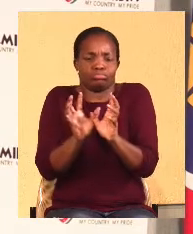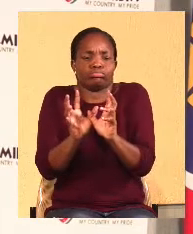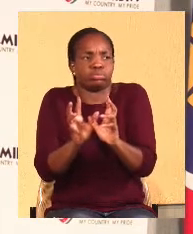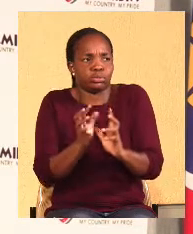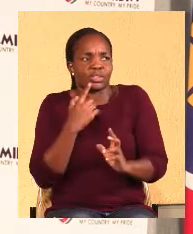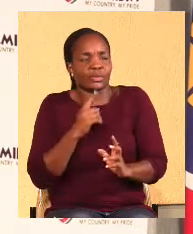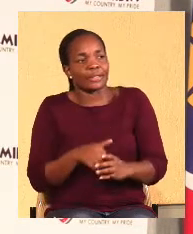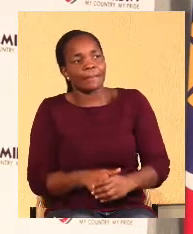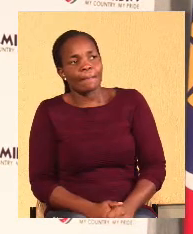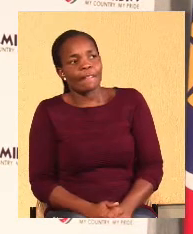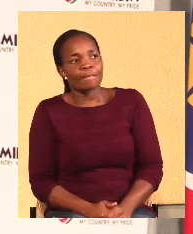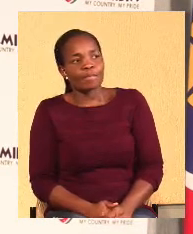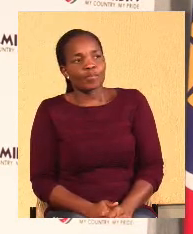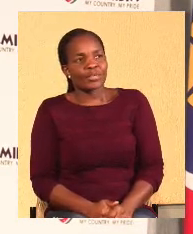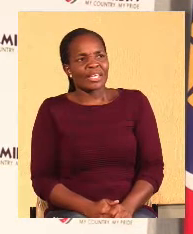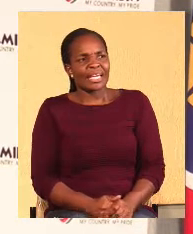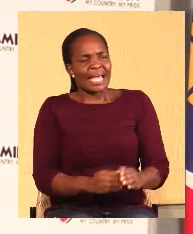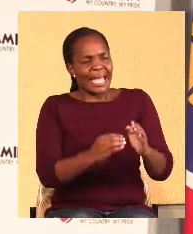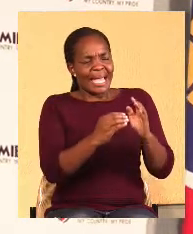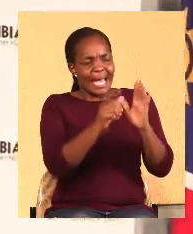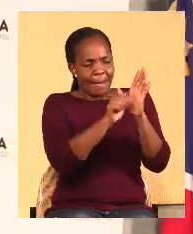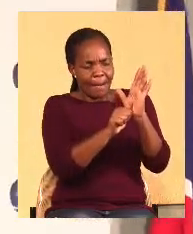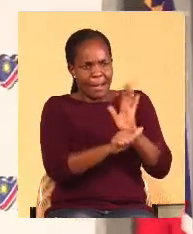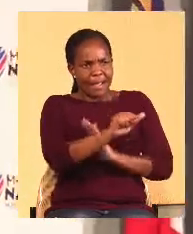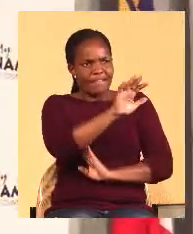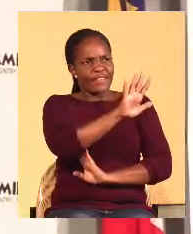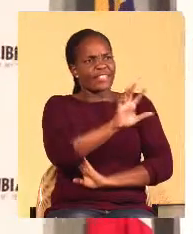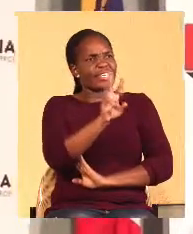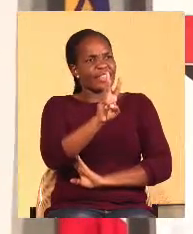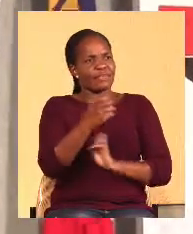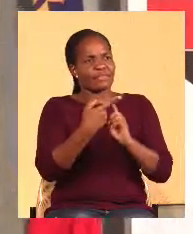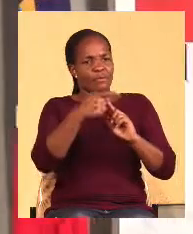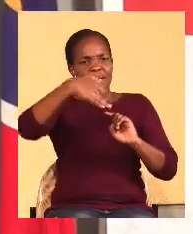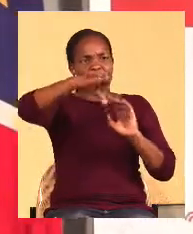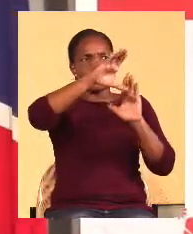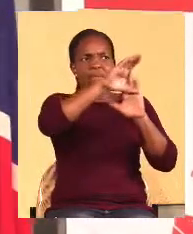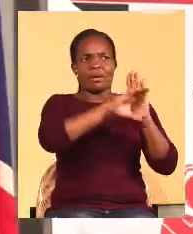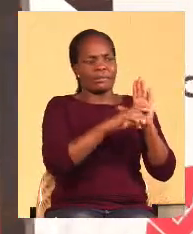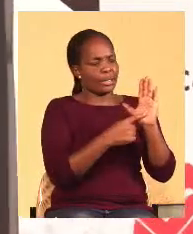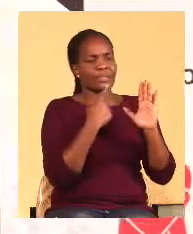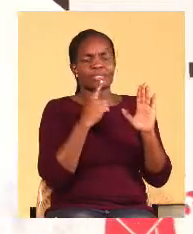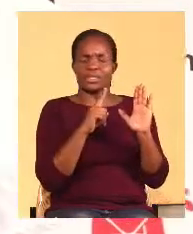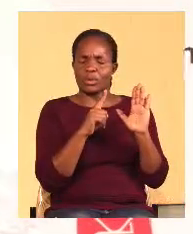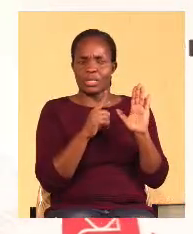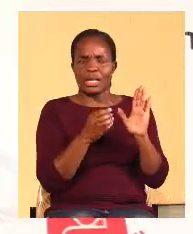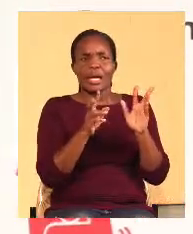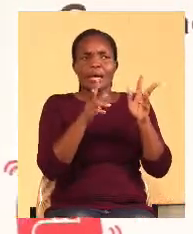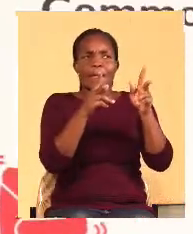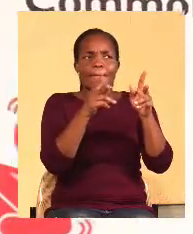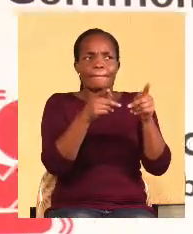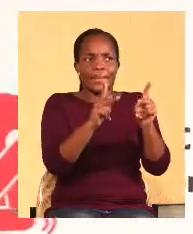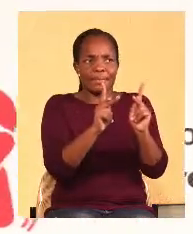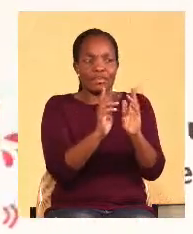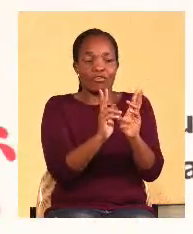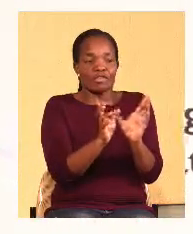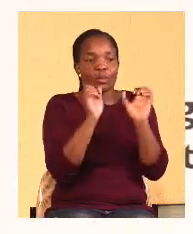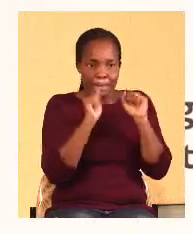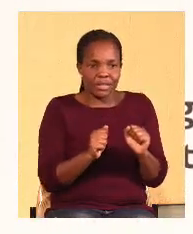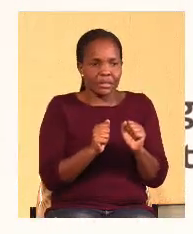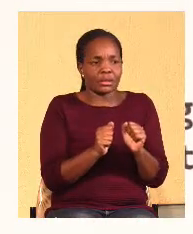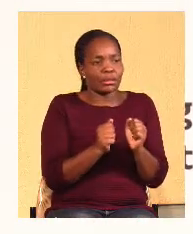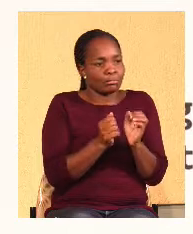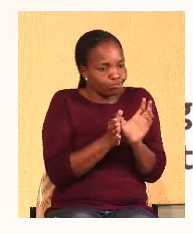say, Article 53 of the Constitution has made provision for quorum. And